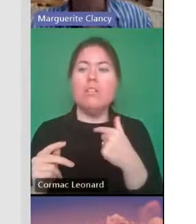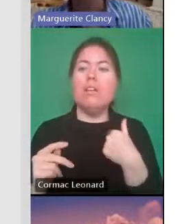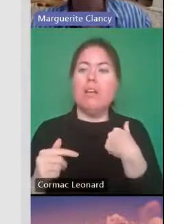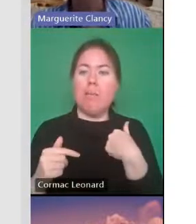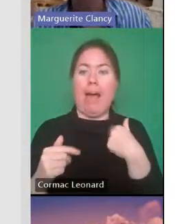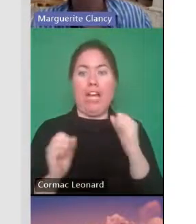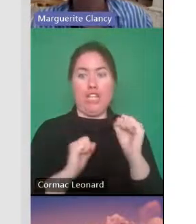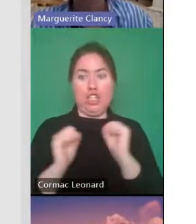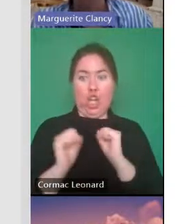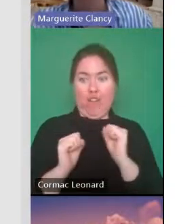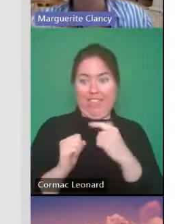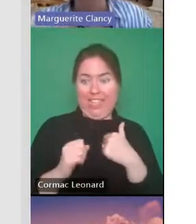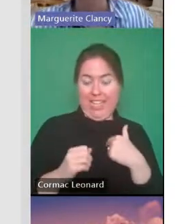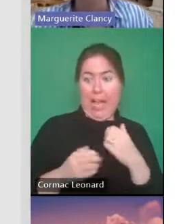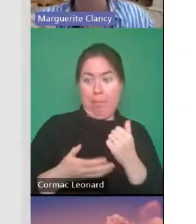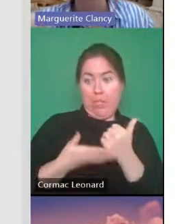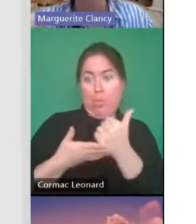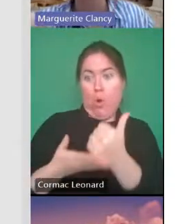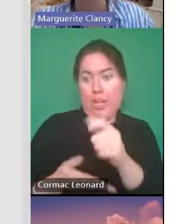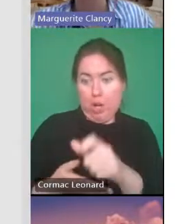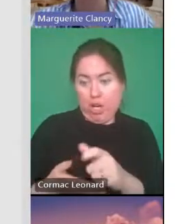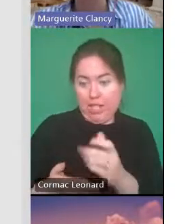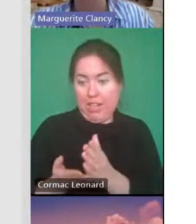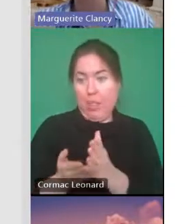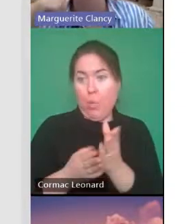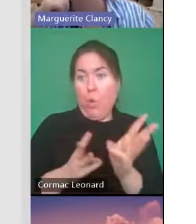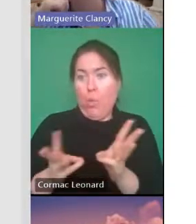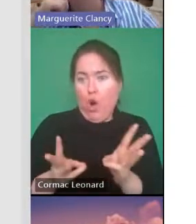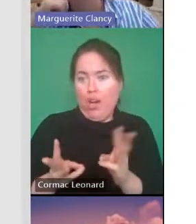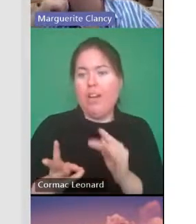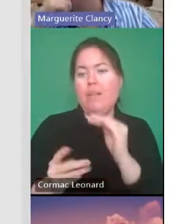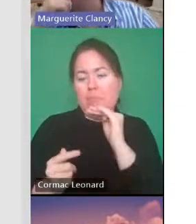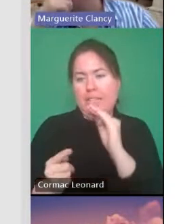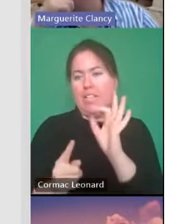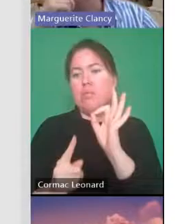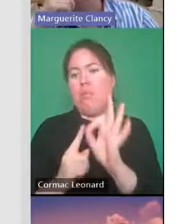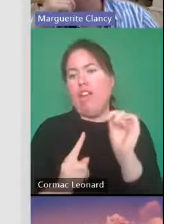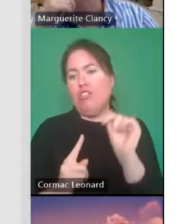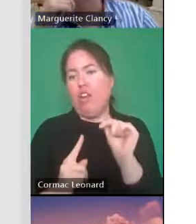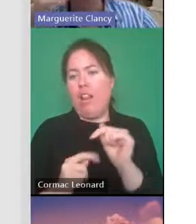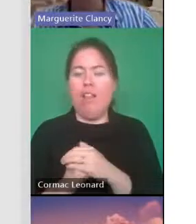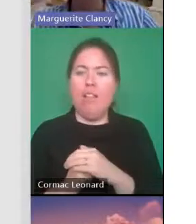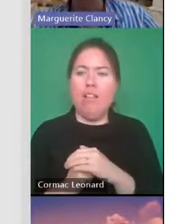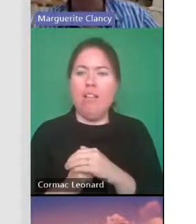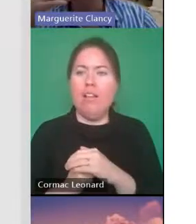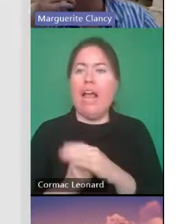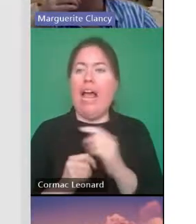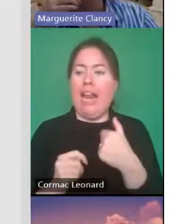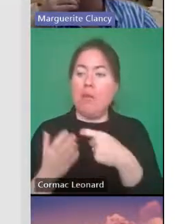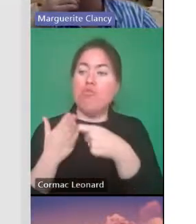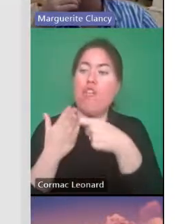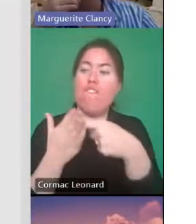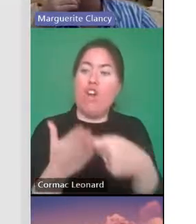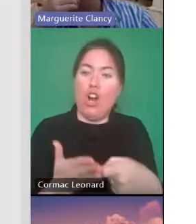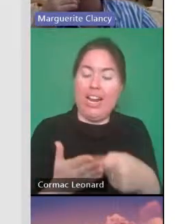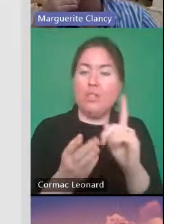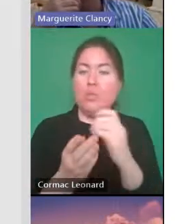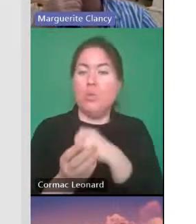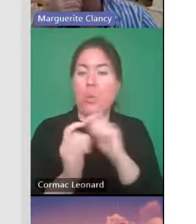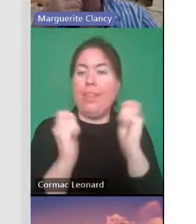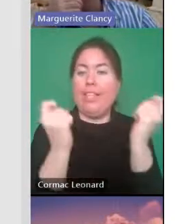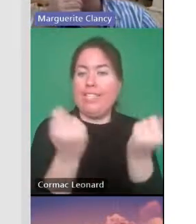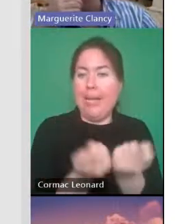a service to a person and you're making a referral into the team